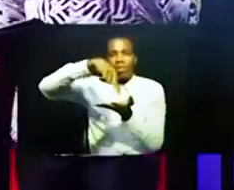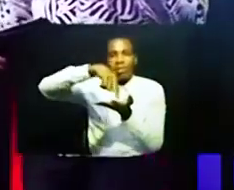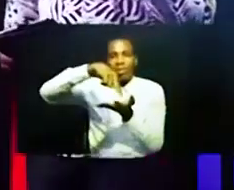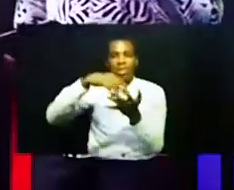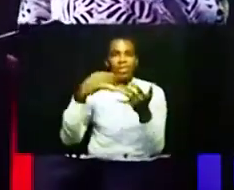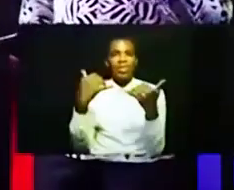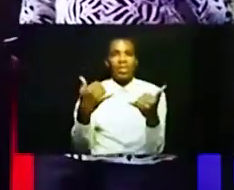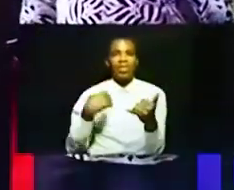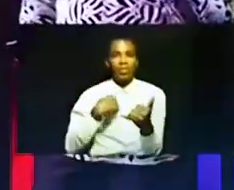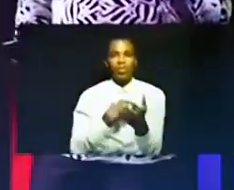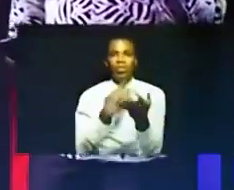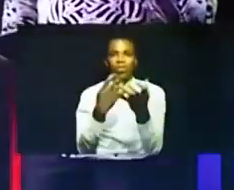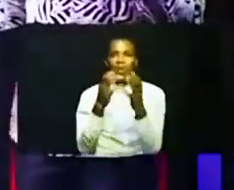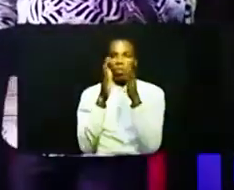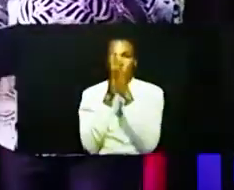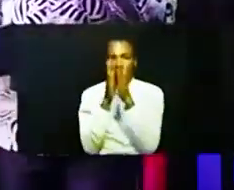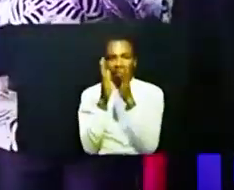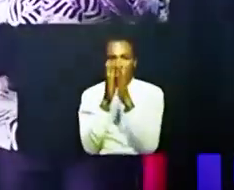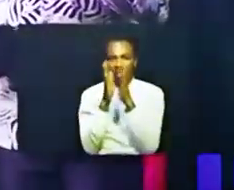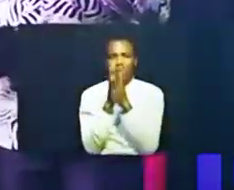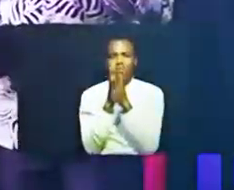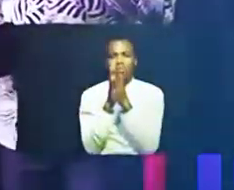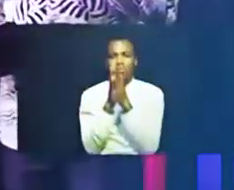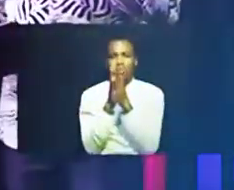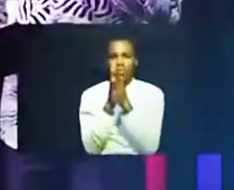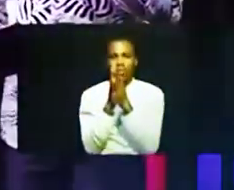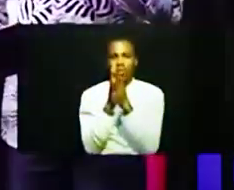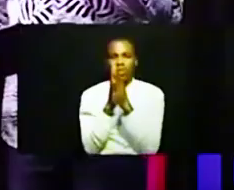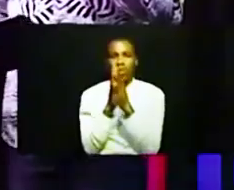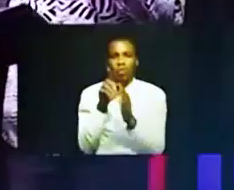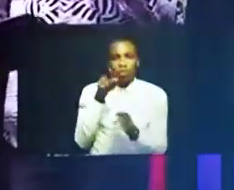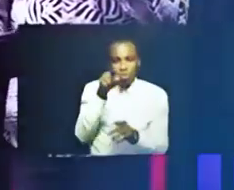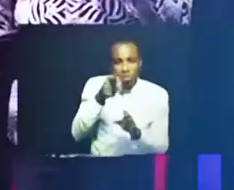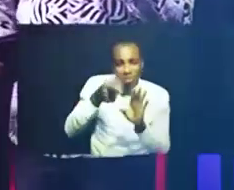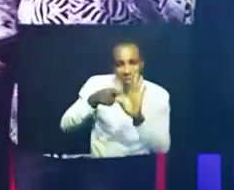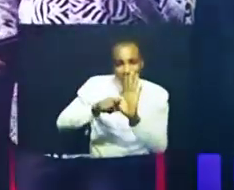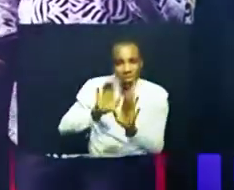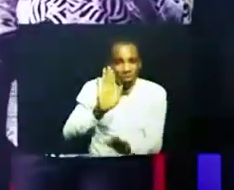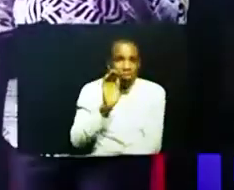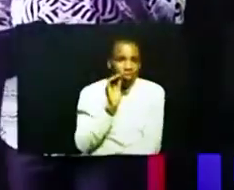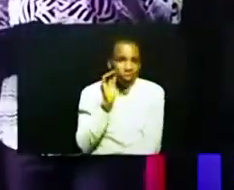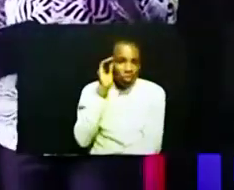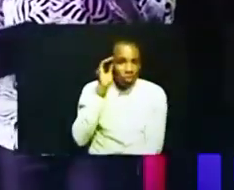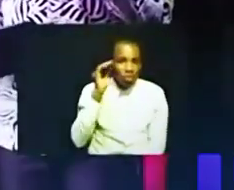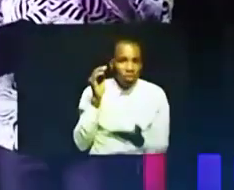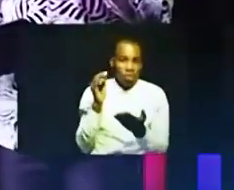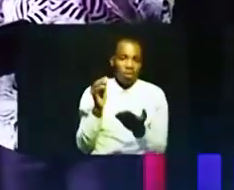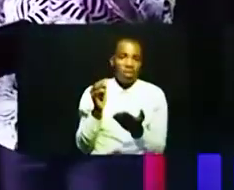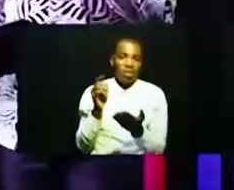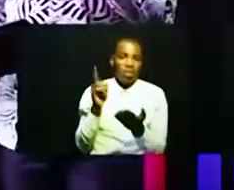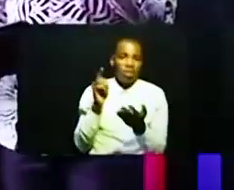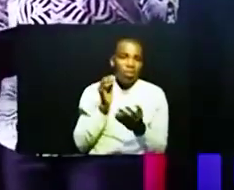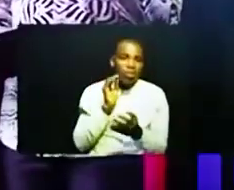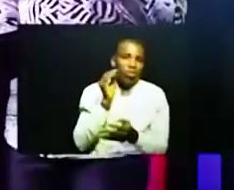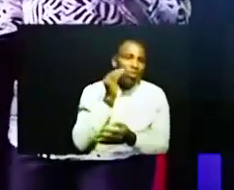We want to pray. We want you to start from your home. What is going